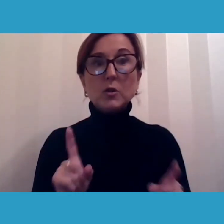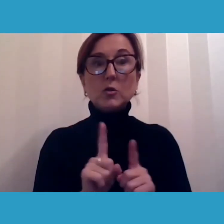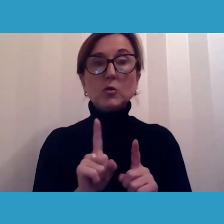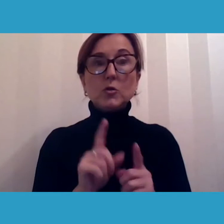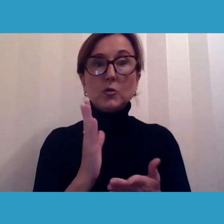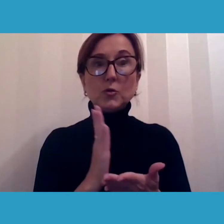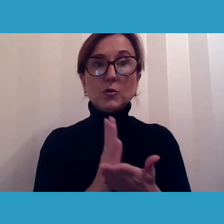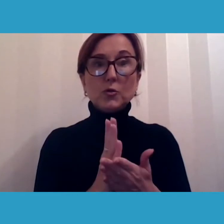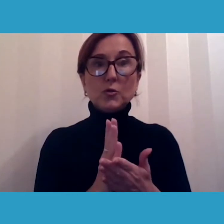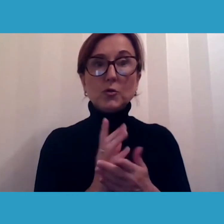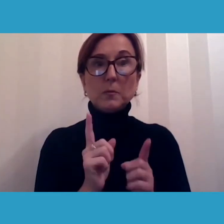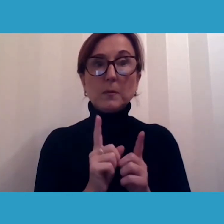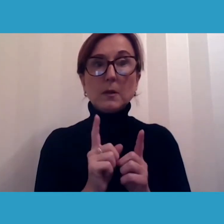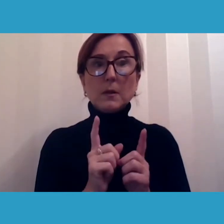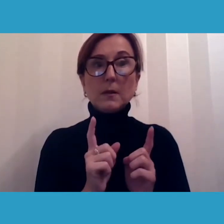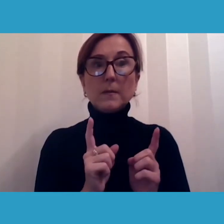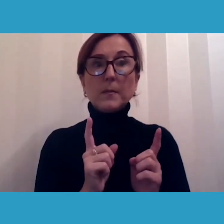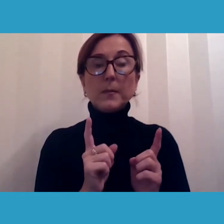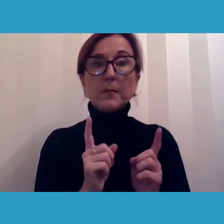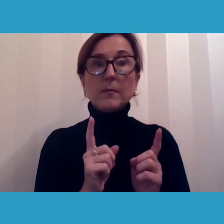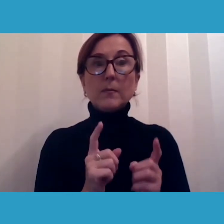grounds of, let's say, some